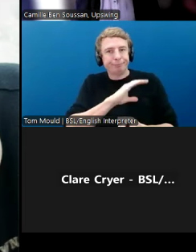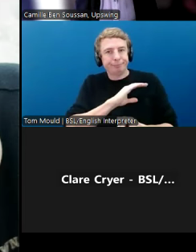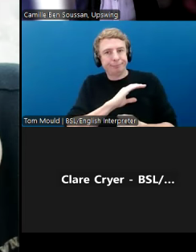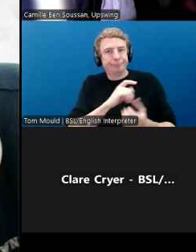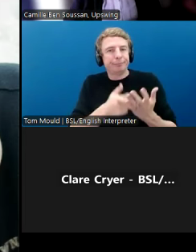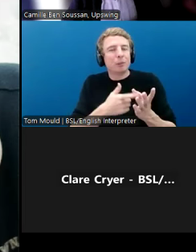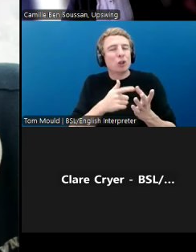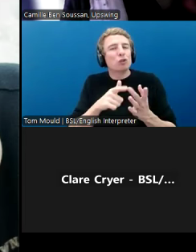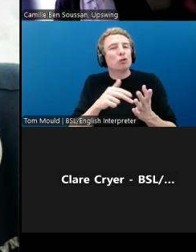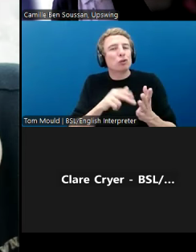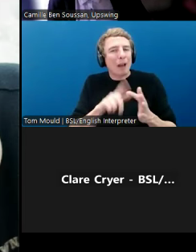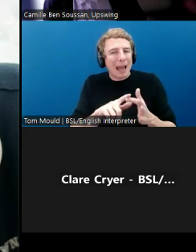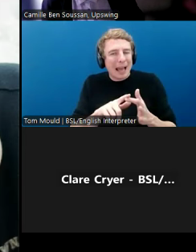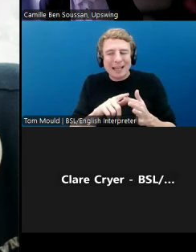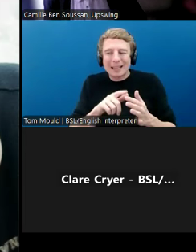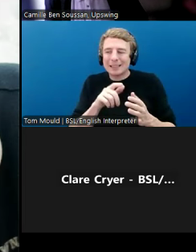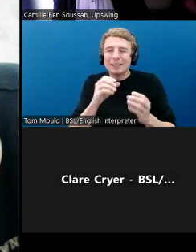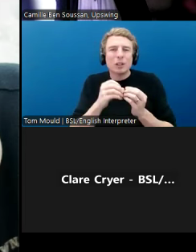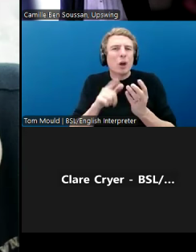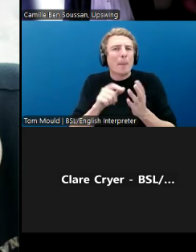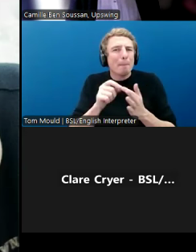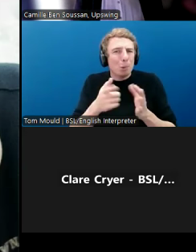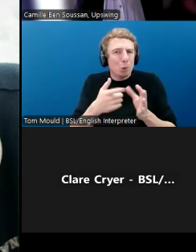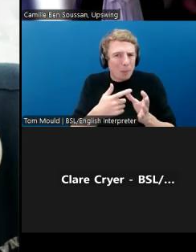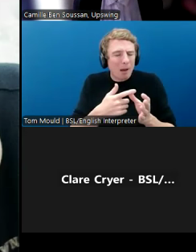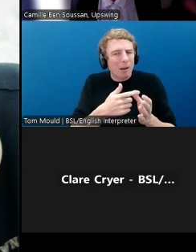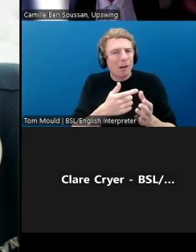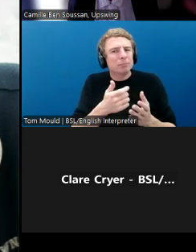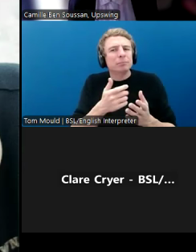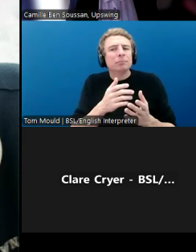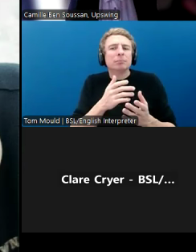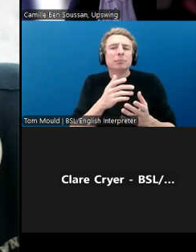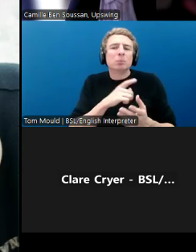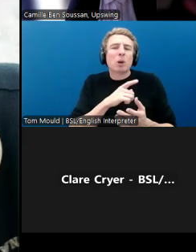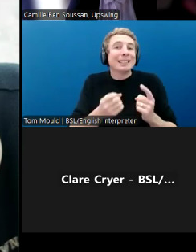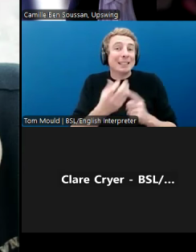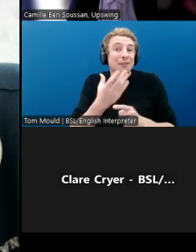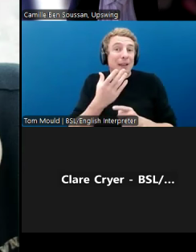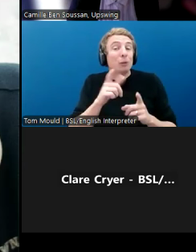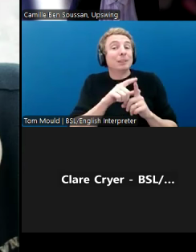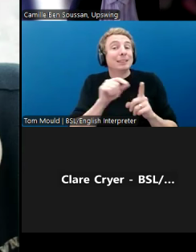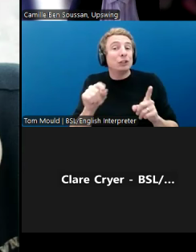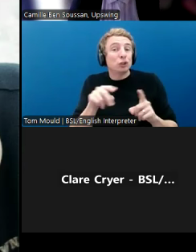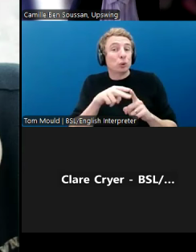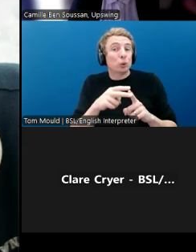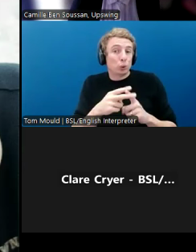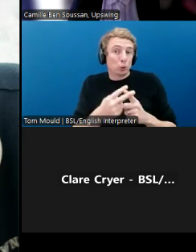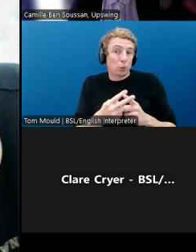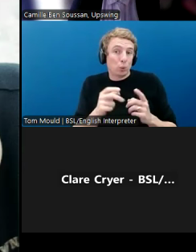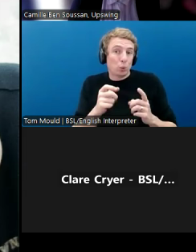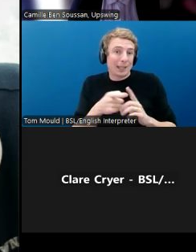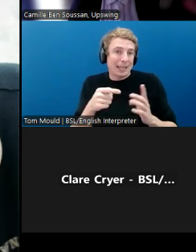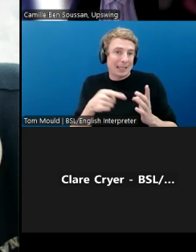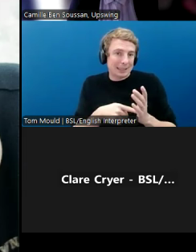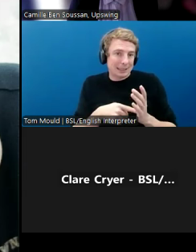Bupa, and also to develop a extensive digital toolkit. And this is where I'm going to stop